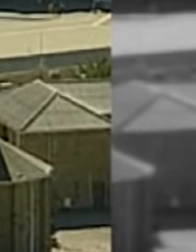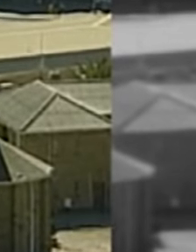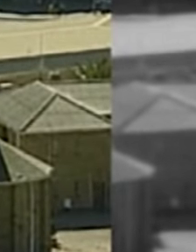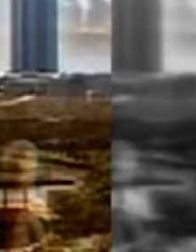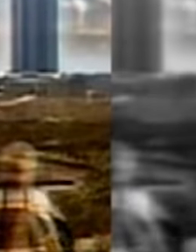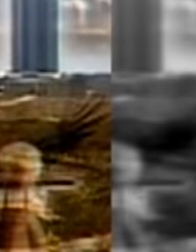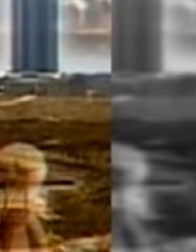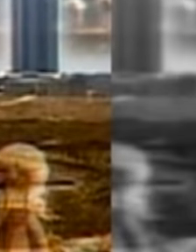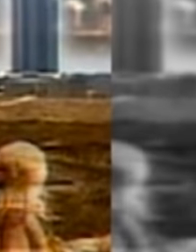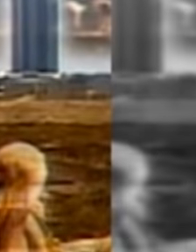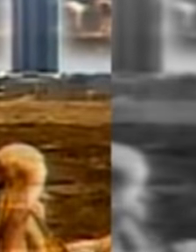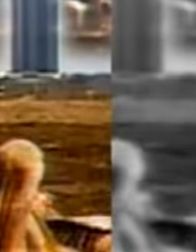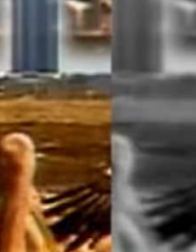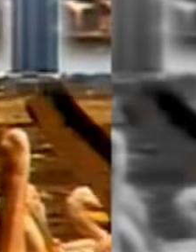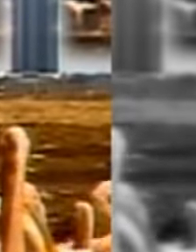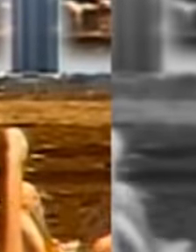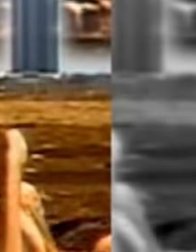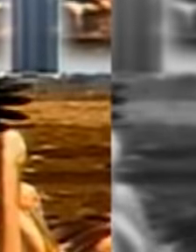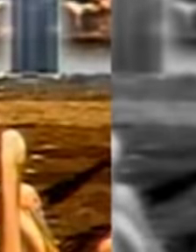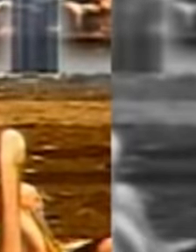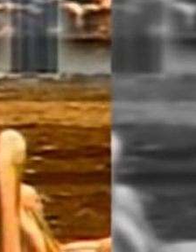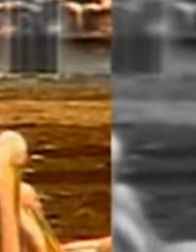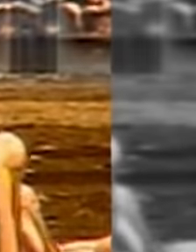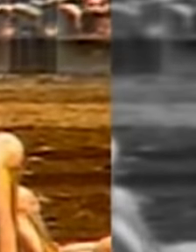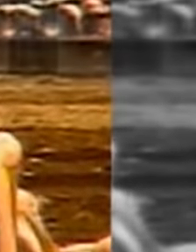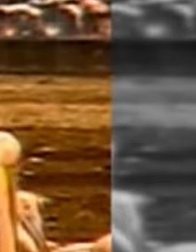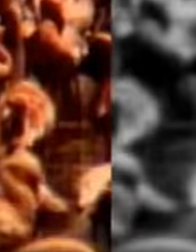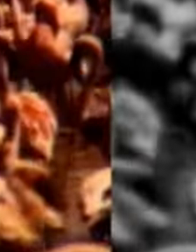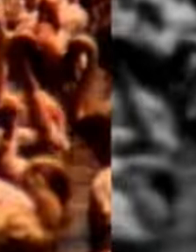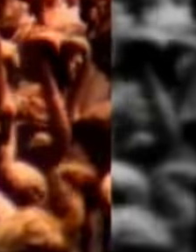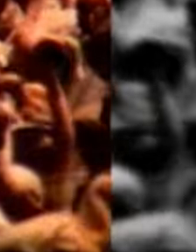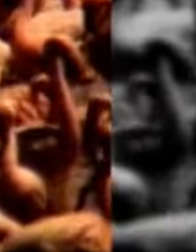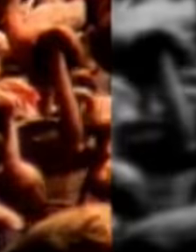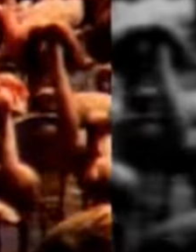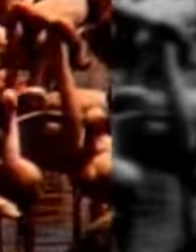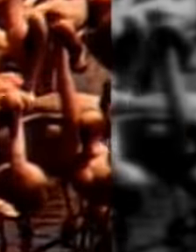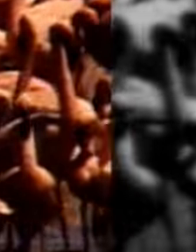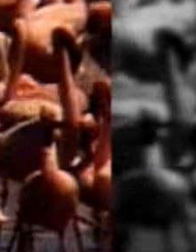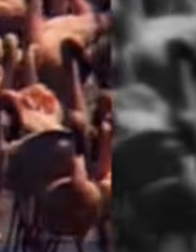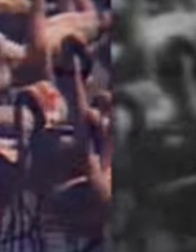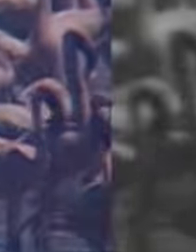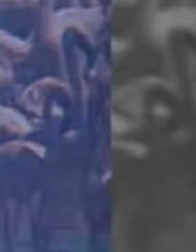once were. Many ancient African kingdoms had scientific and mathematical knowledge that still baffles experts